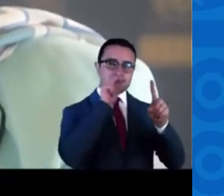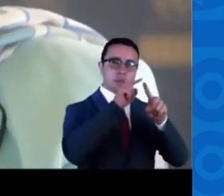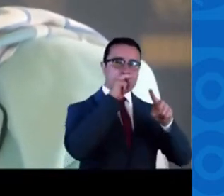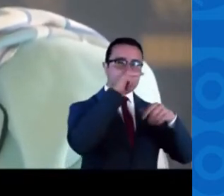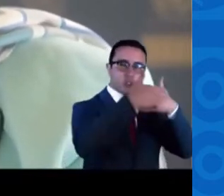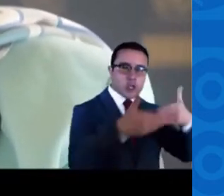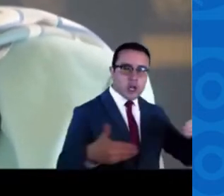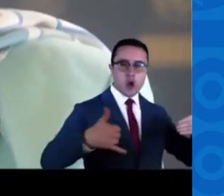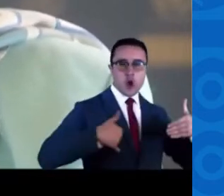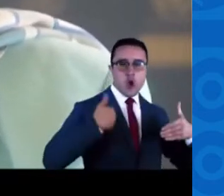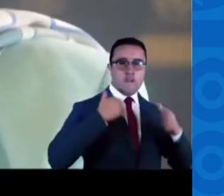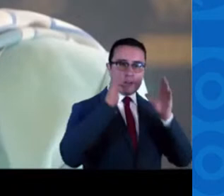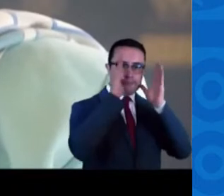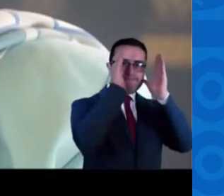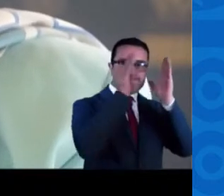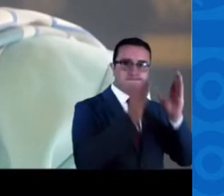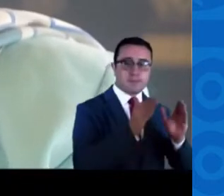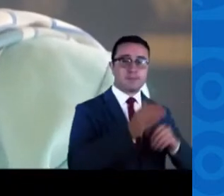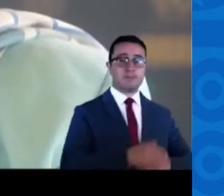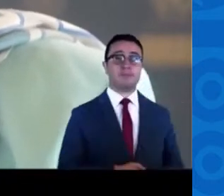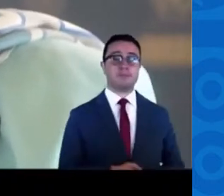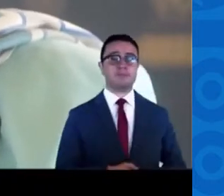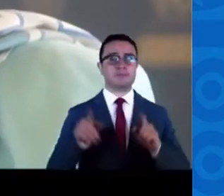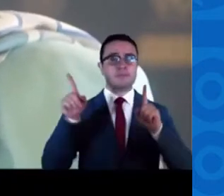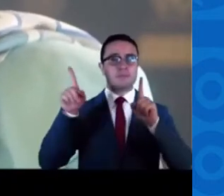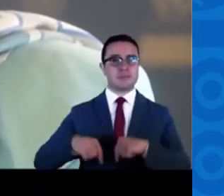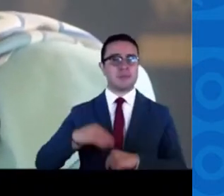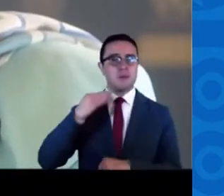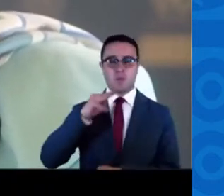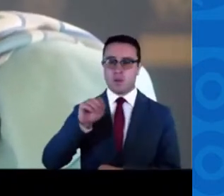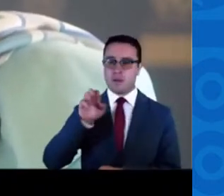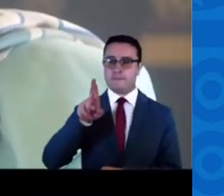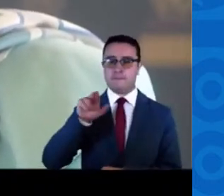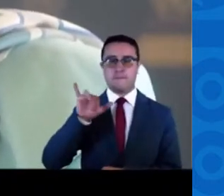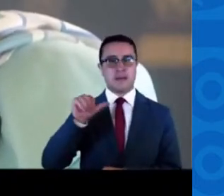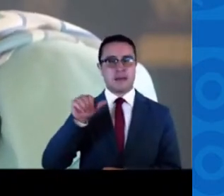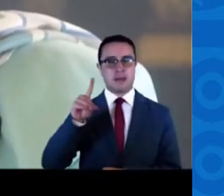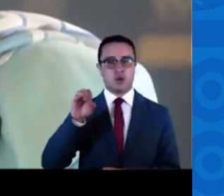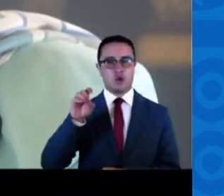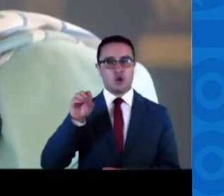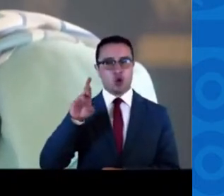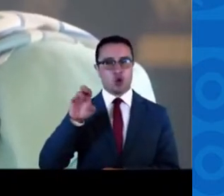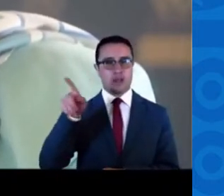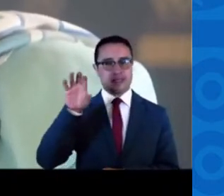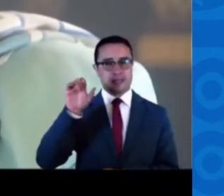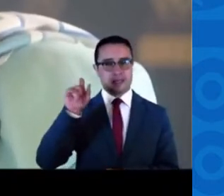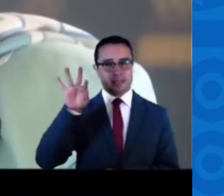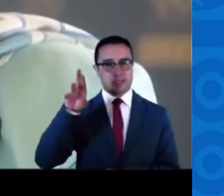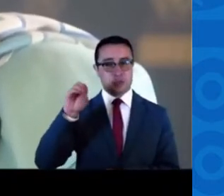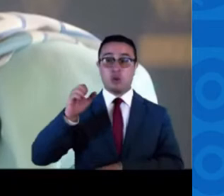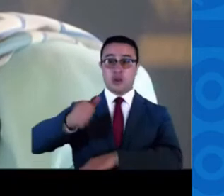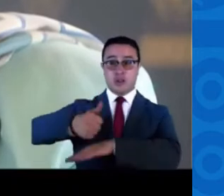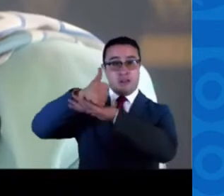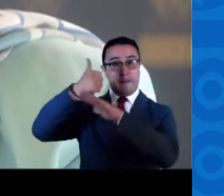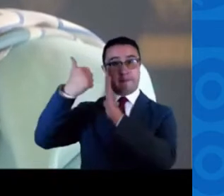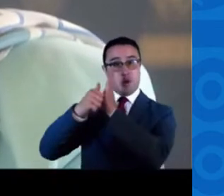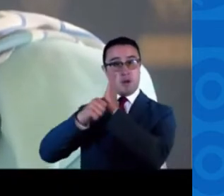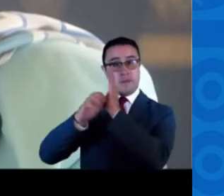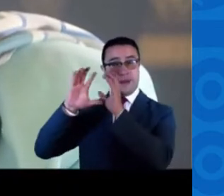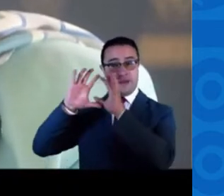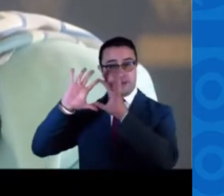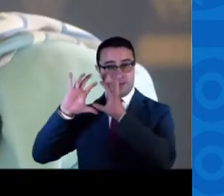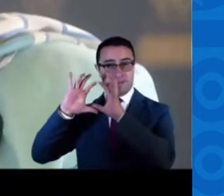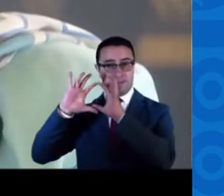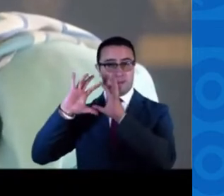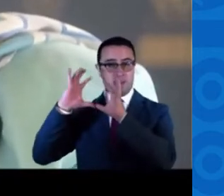and Adolescence. Likewise, I wish to greet Maria Dolores Castro, Regional Director of the World